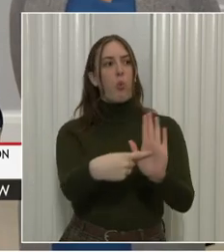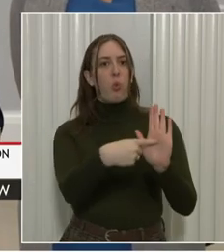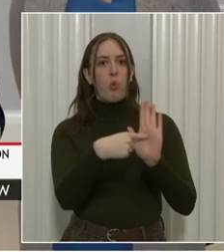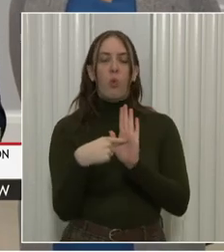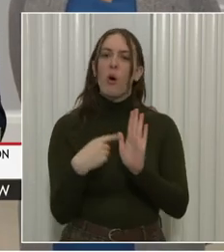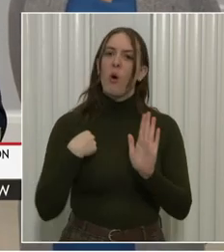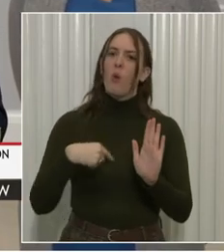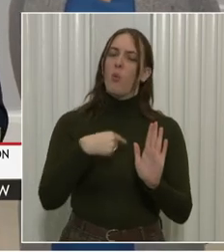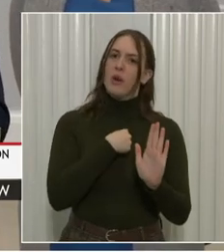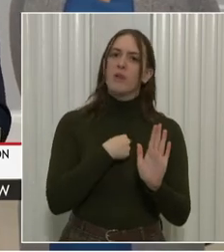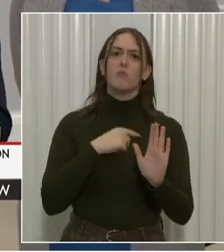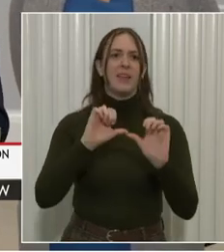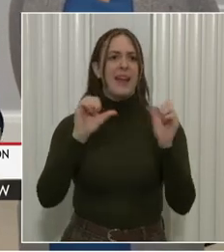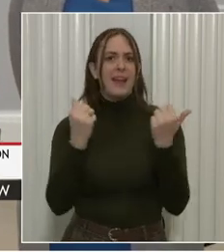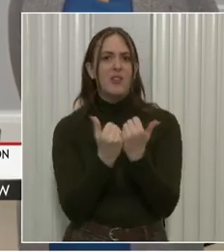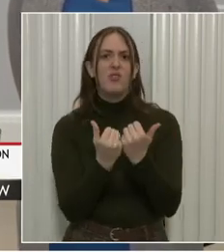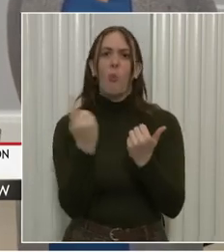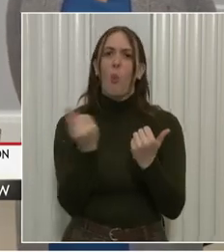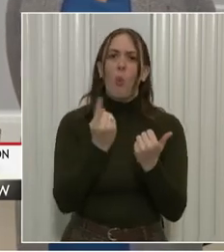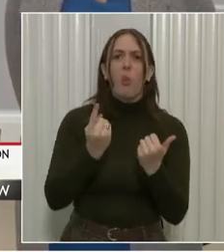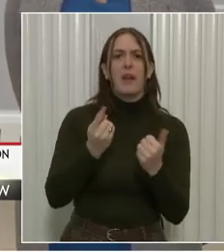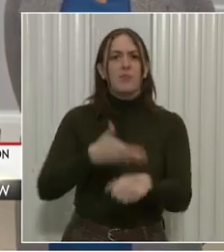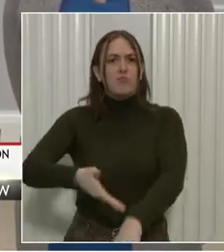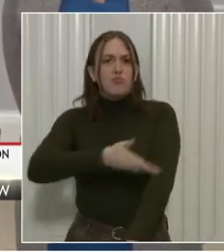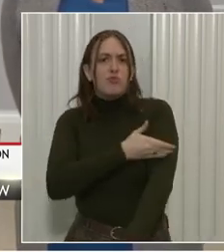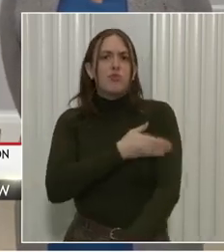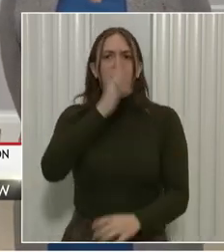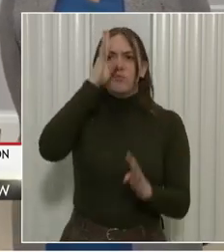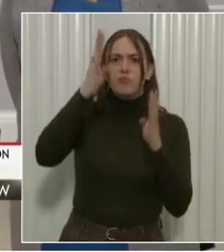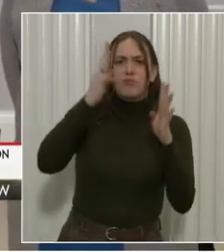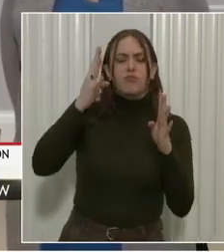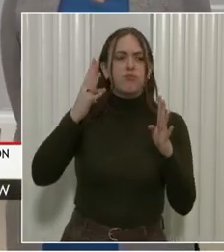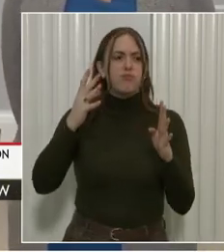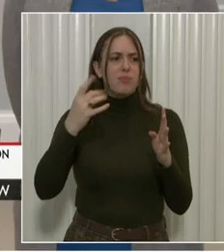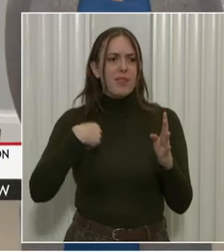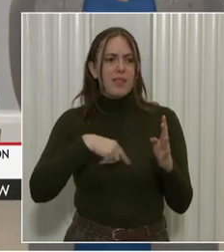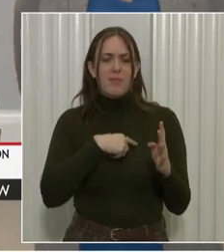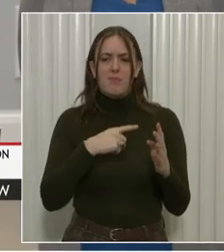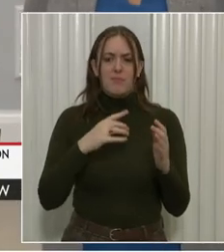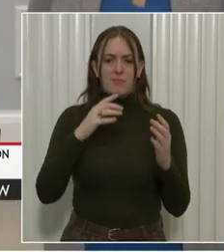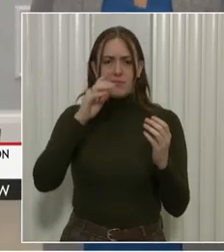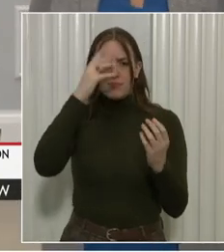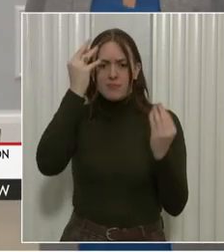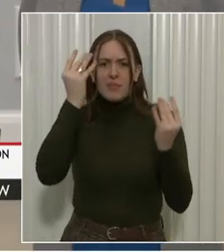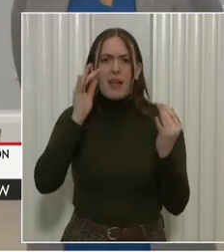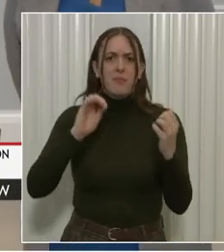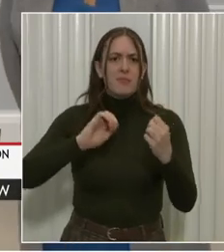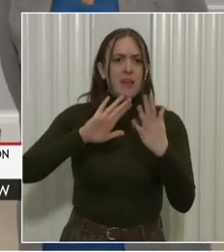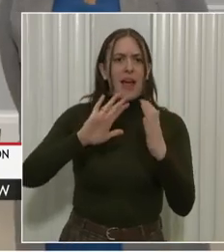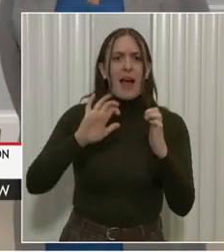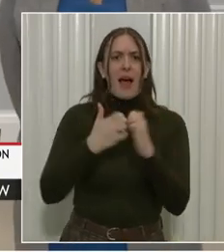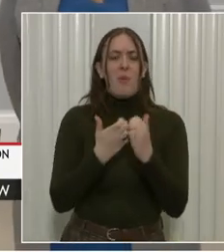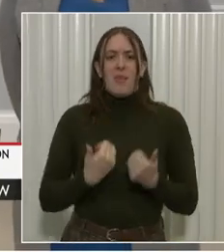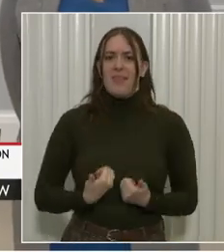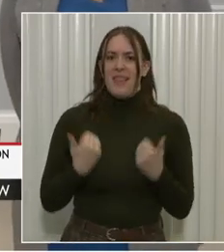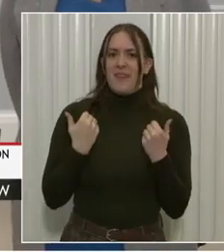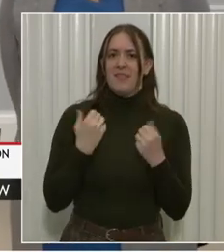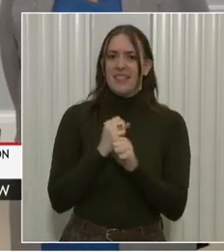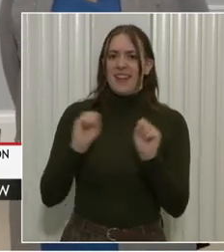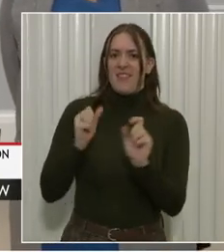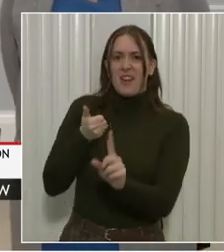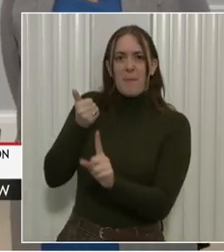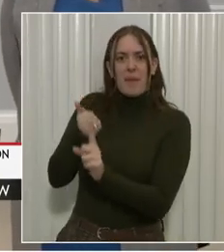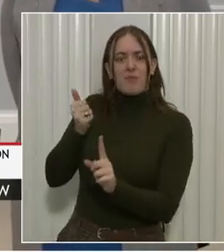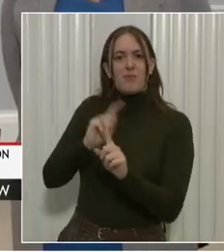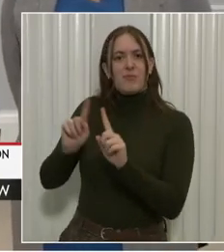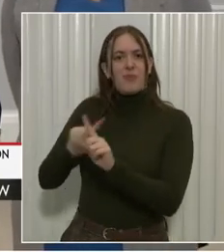constantly looking to improve and expand our delivery of high-end healthcare and life-saving interventions to every patient in every